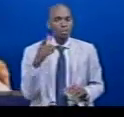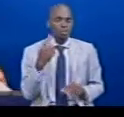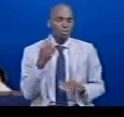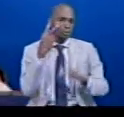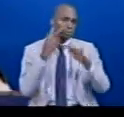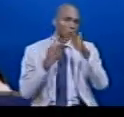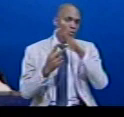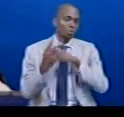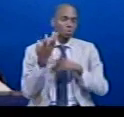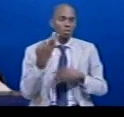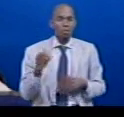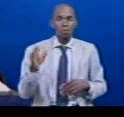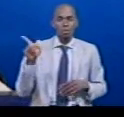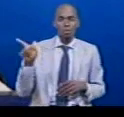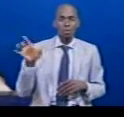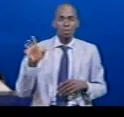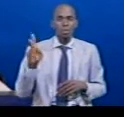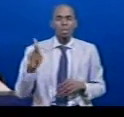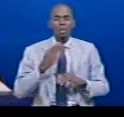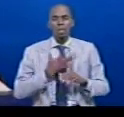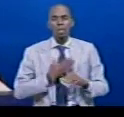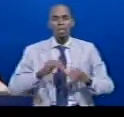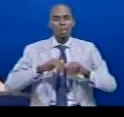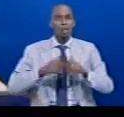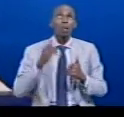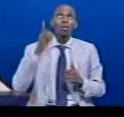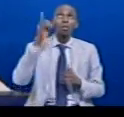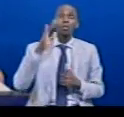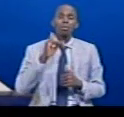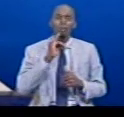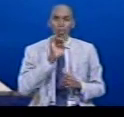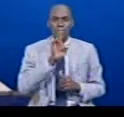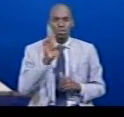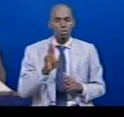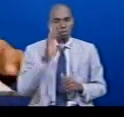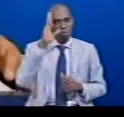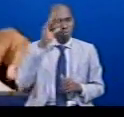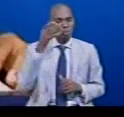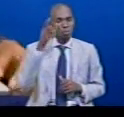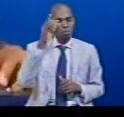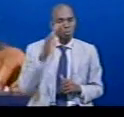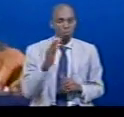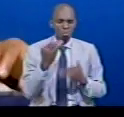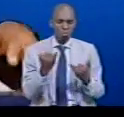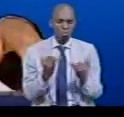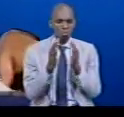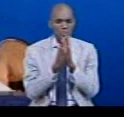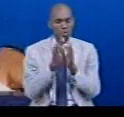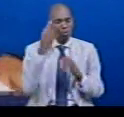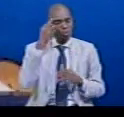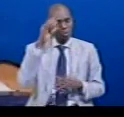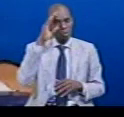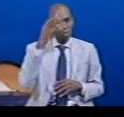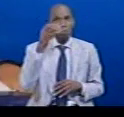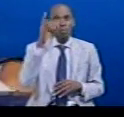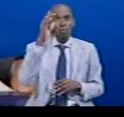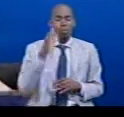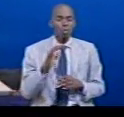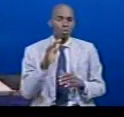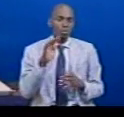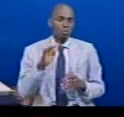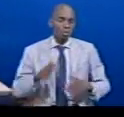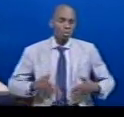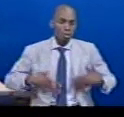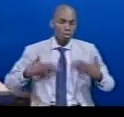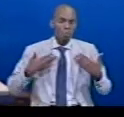is using him. Let us praise God for his life, for the grace of God upon his life. Shall we all please lift up